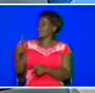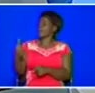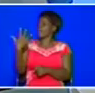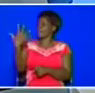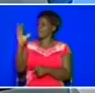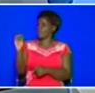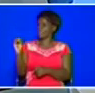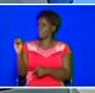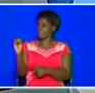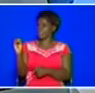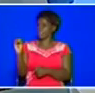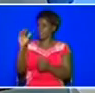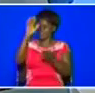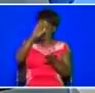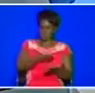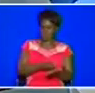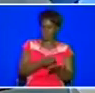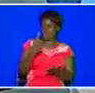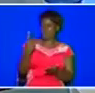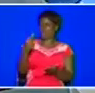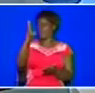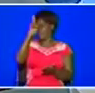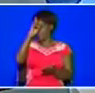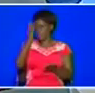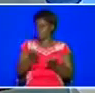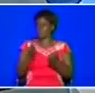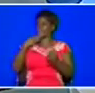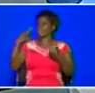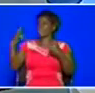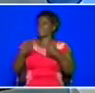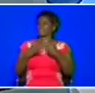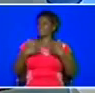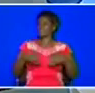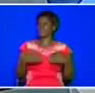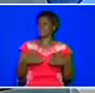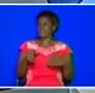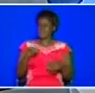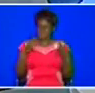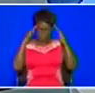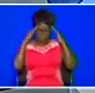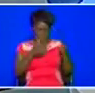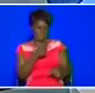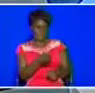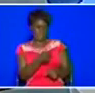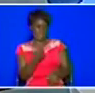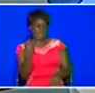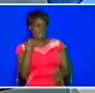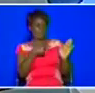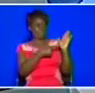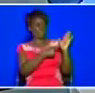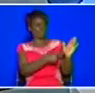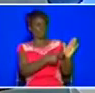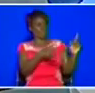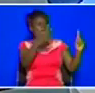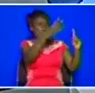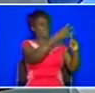1,150. To one police officer serving 800 people. Right. If they stuck to that, the numbers show they have